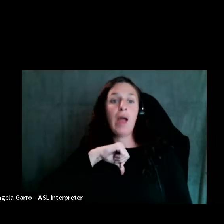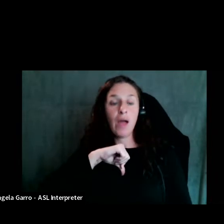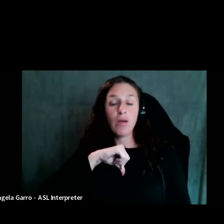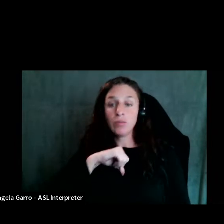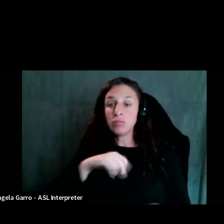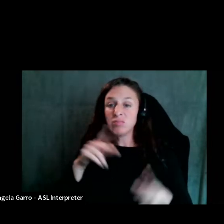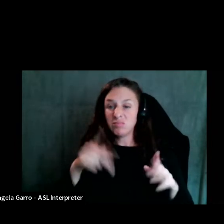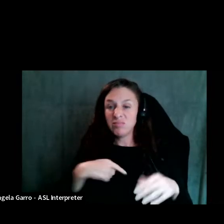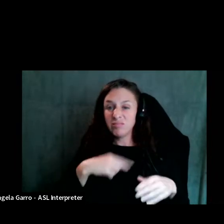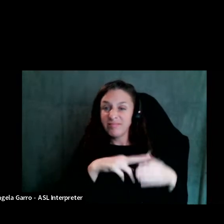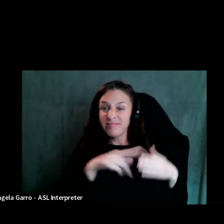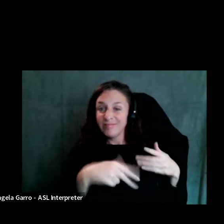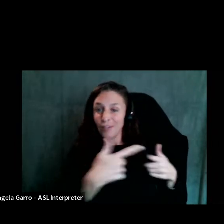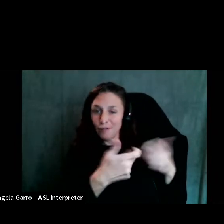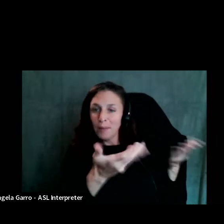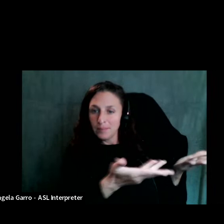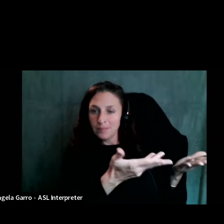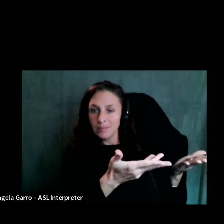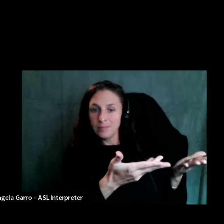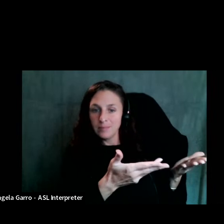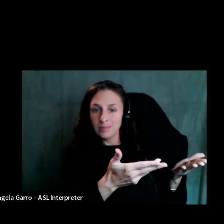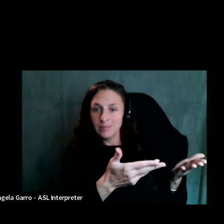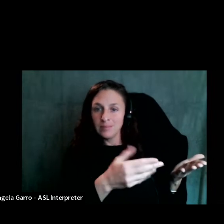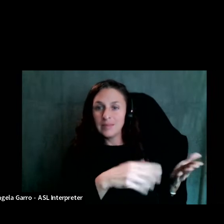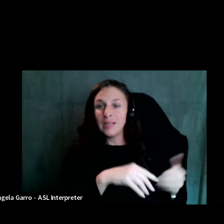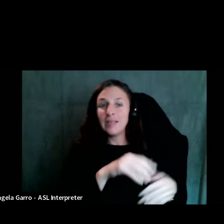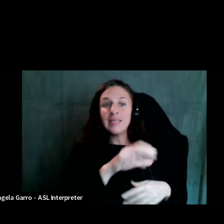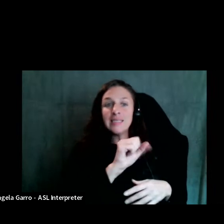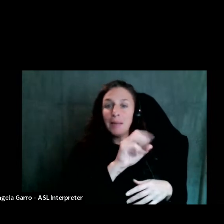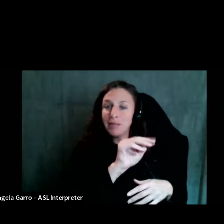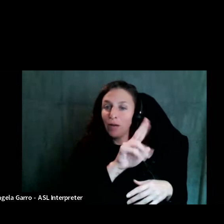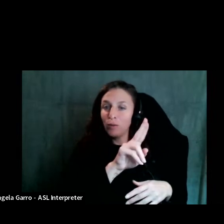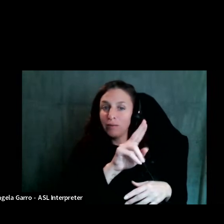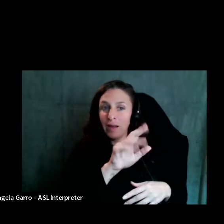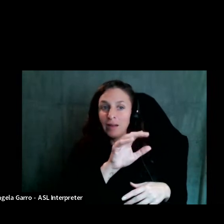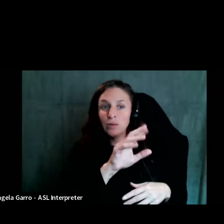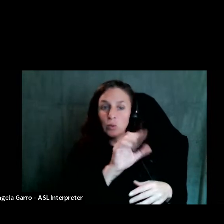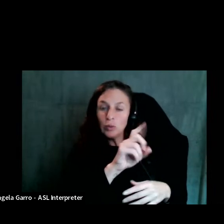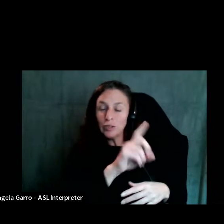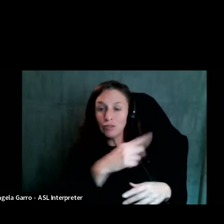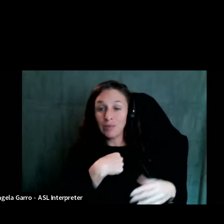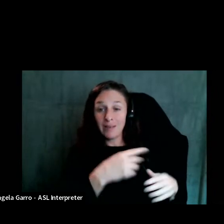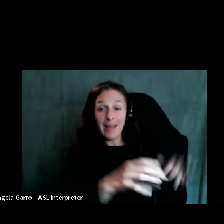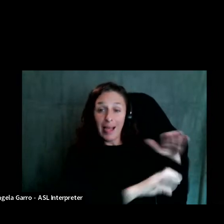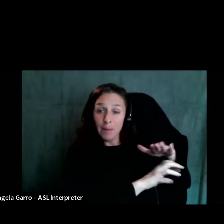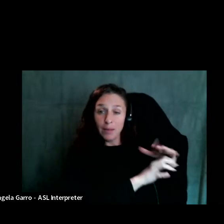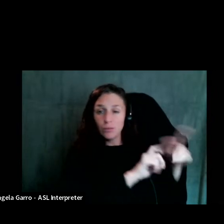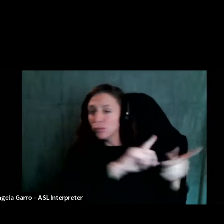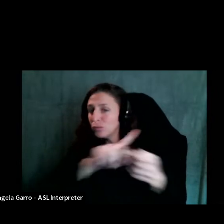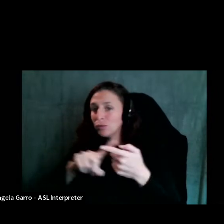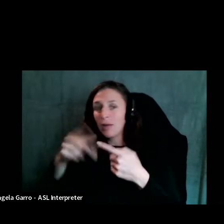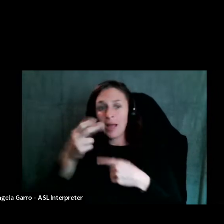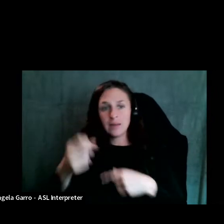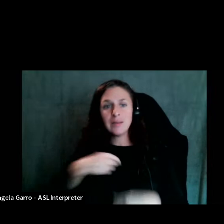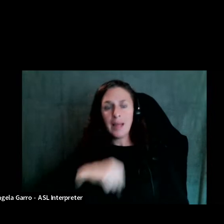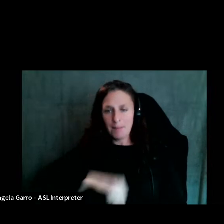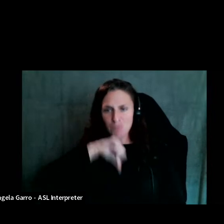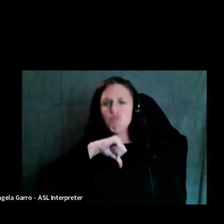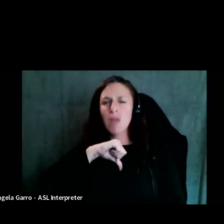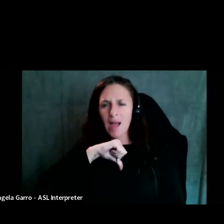District, from elementary school all the way through high school. And I stand before you, a proud product